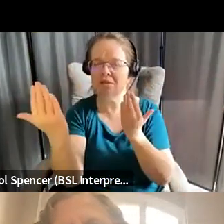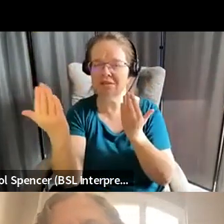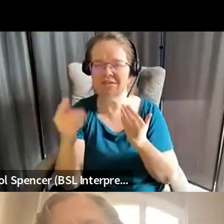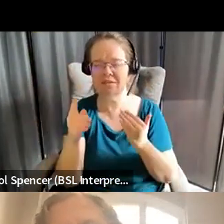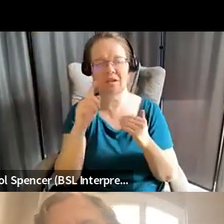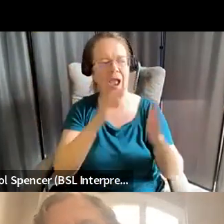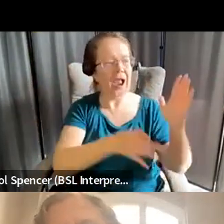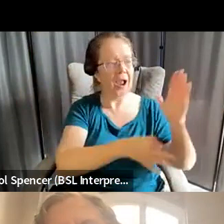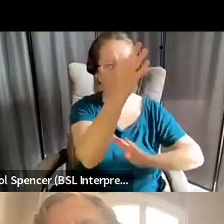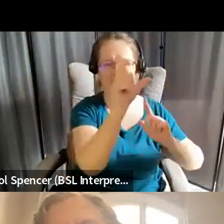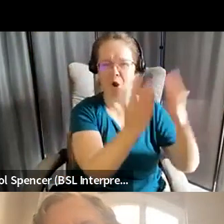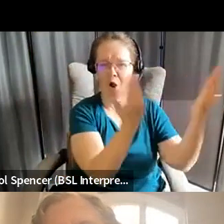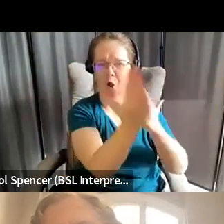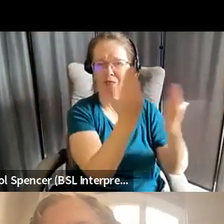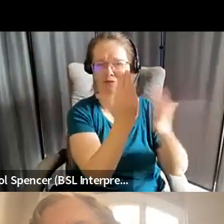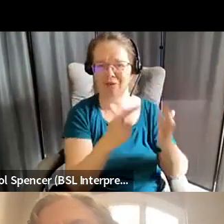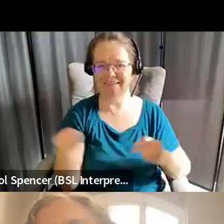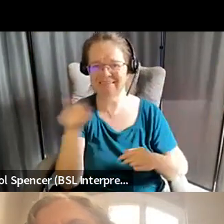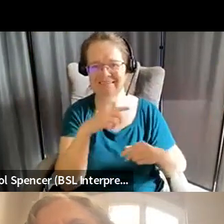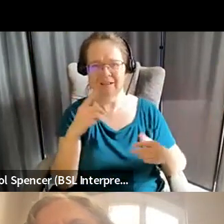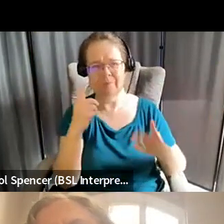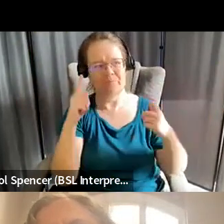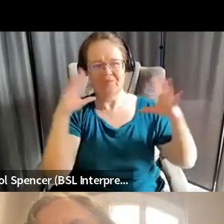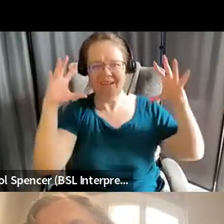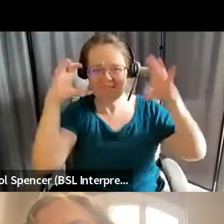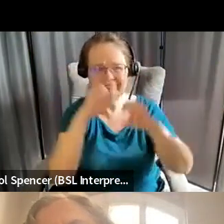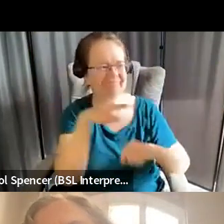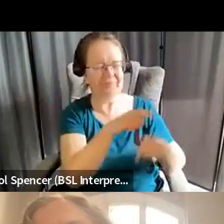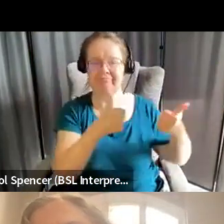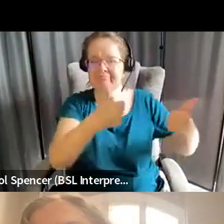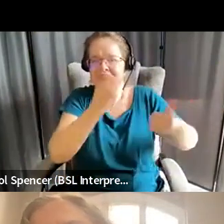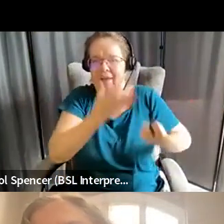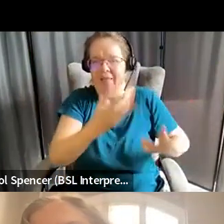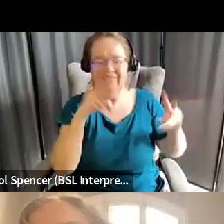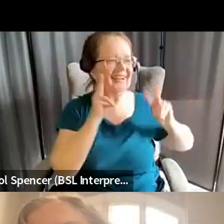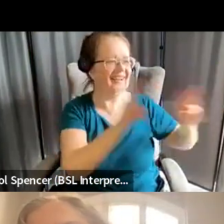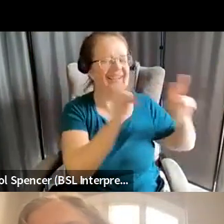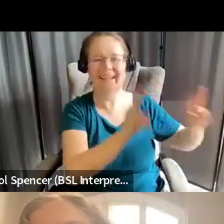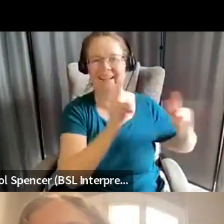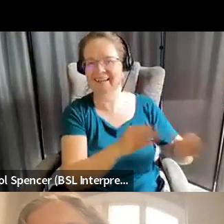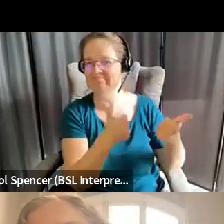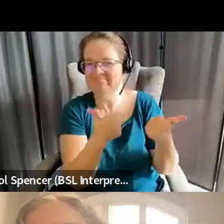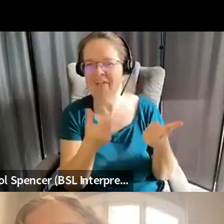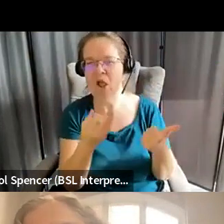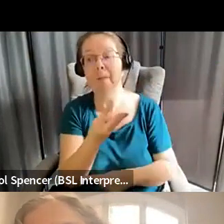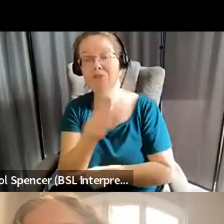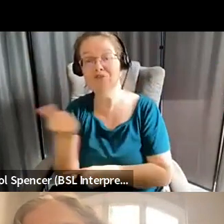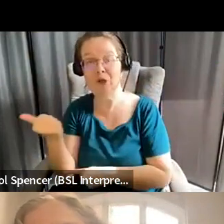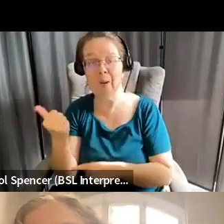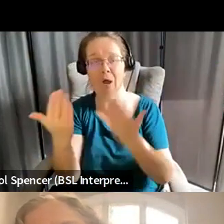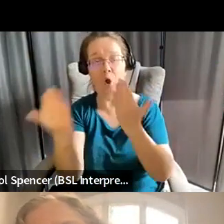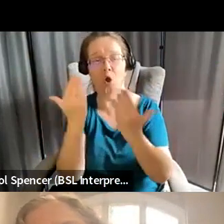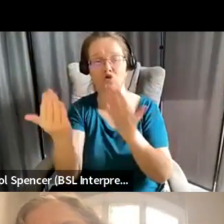color contrast improves the experience for lots of people with lots of types of disabilities, but also if you have certain types of contrasting